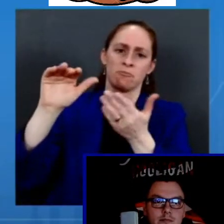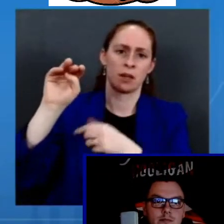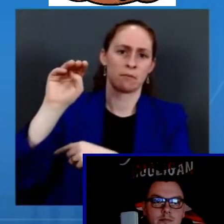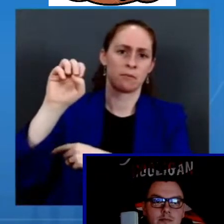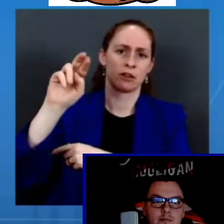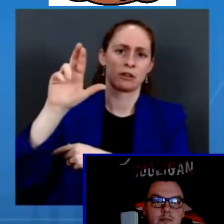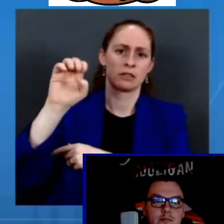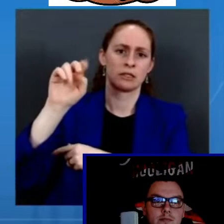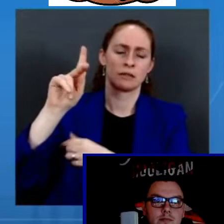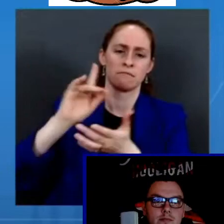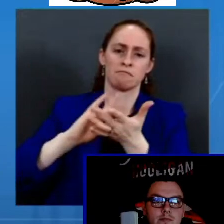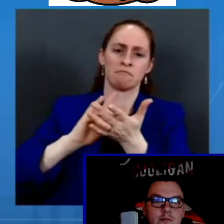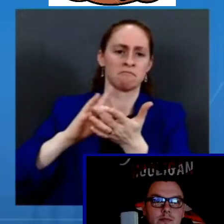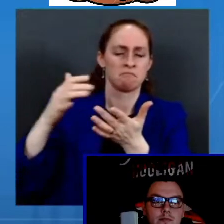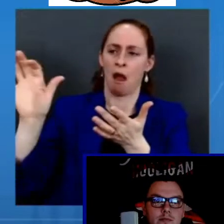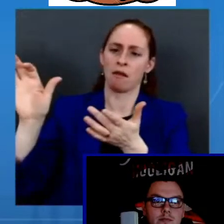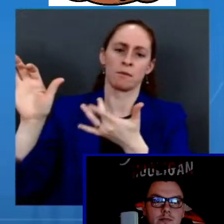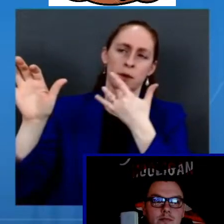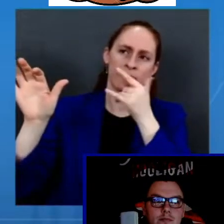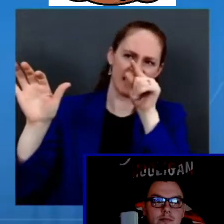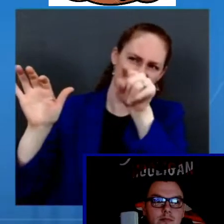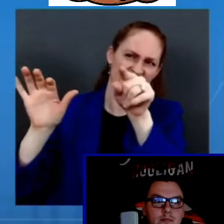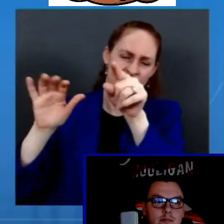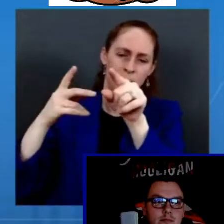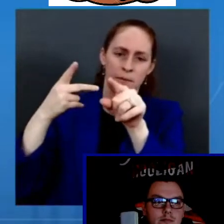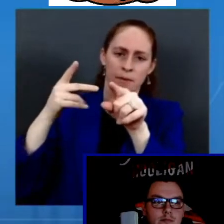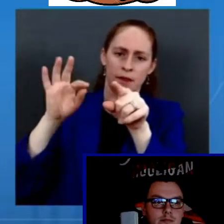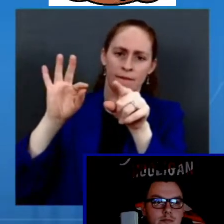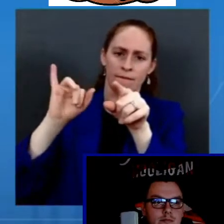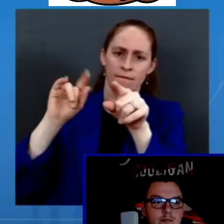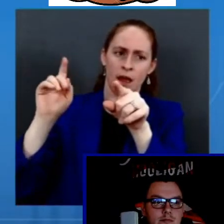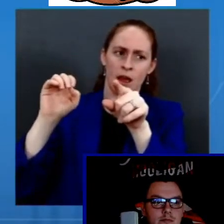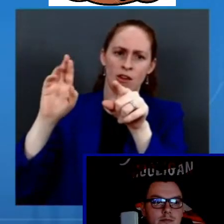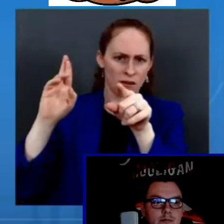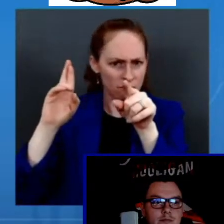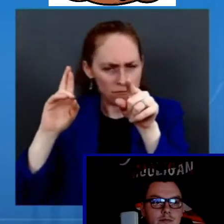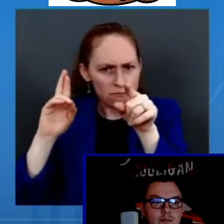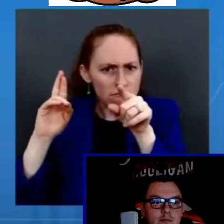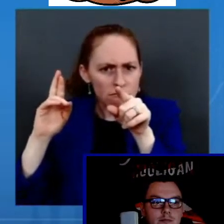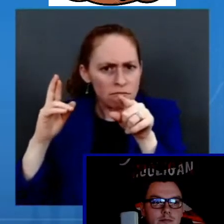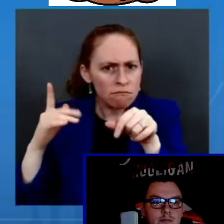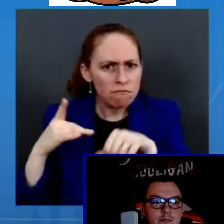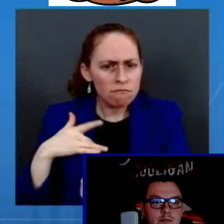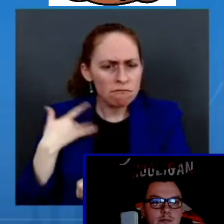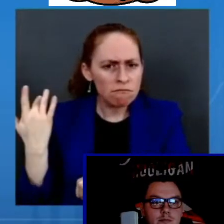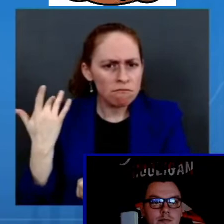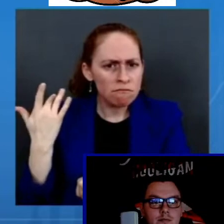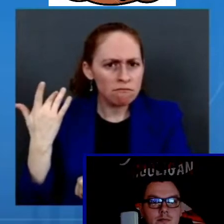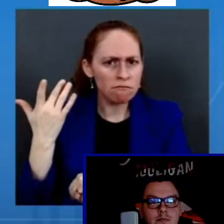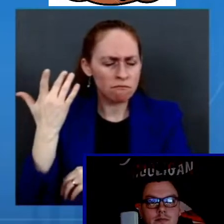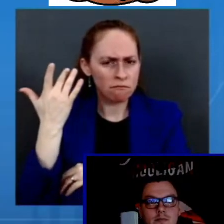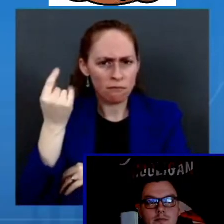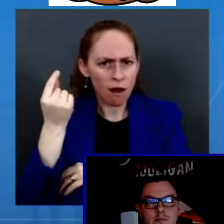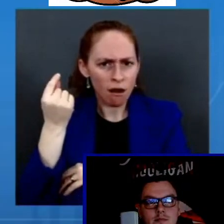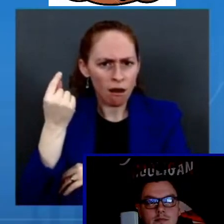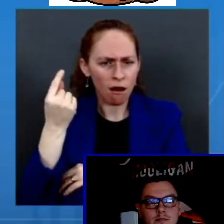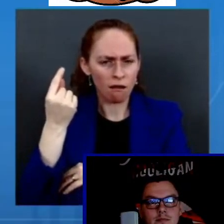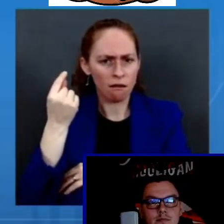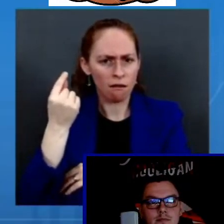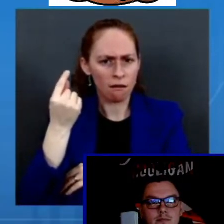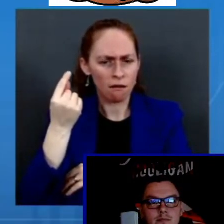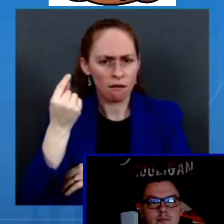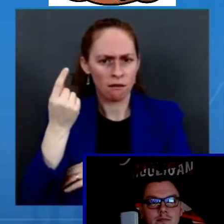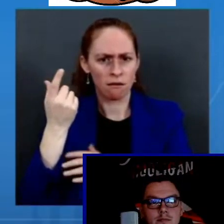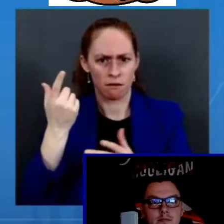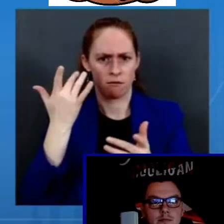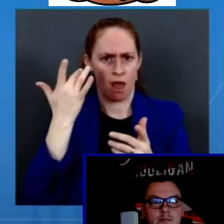happen afterwards about whether one pill would be better than the other? And Dr. Walensky, we reported on the weekend that the